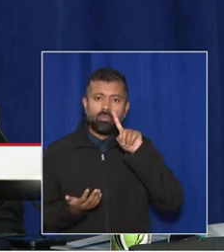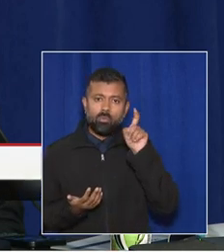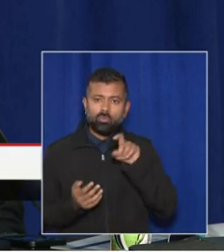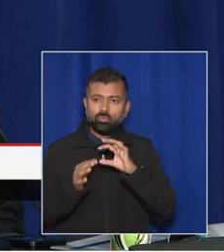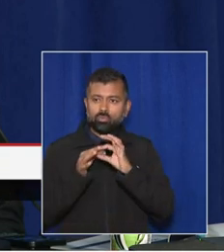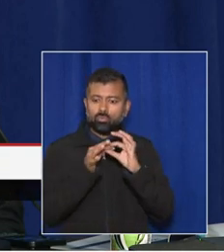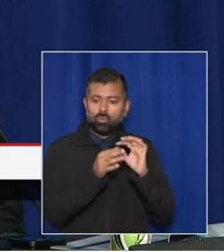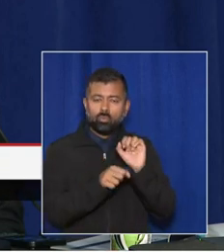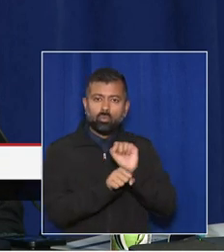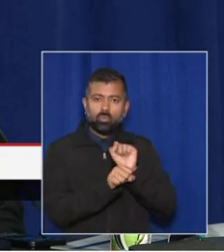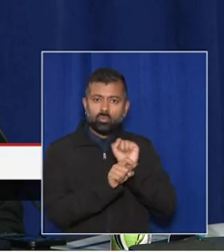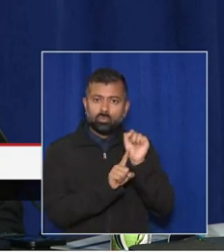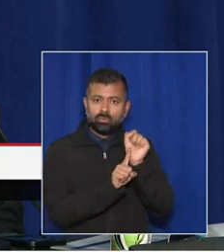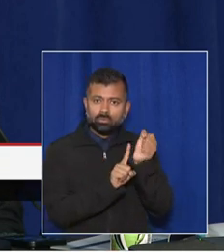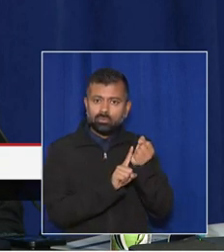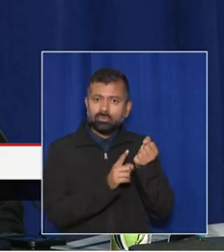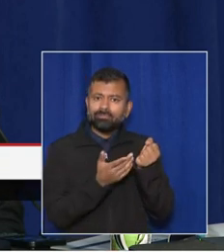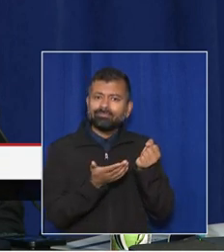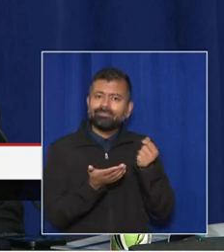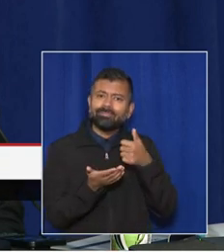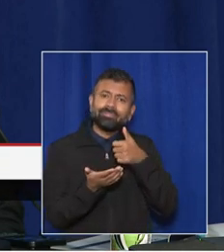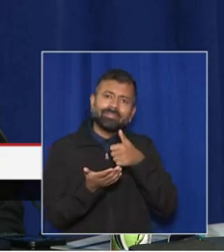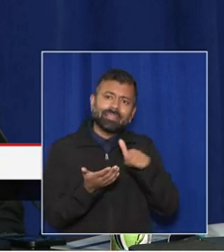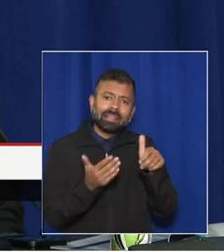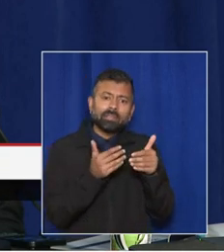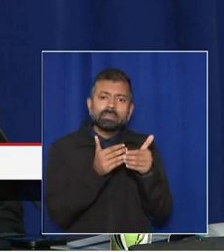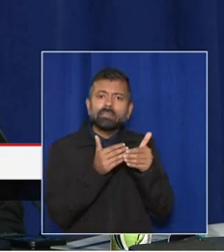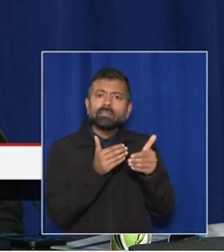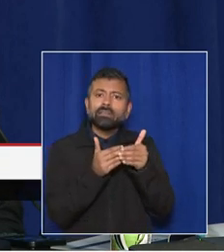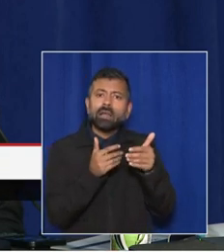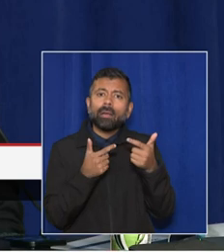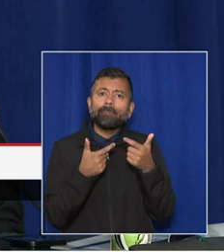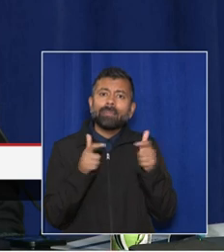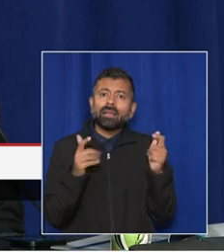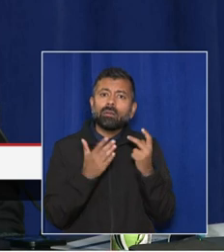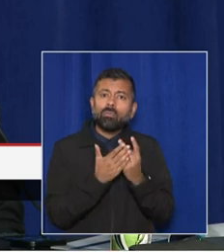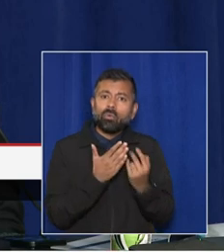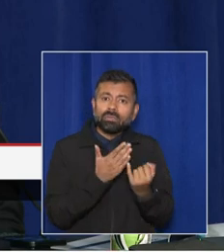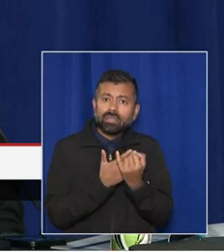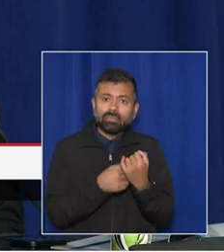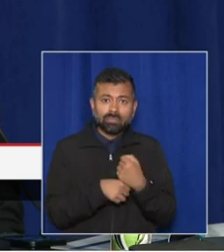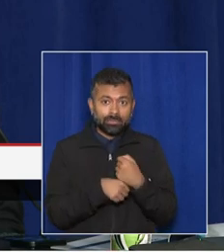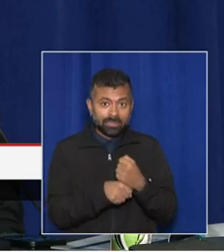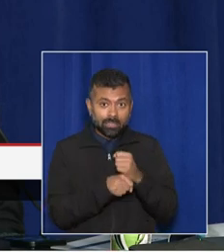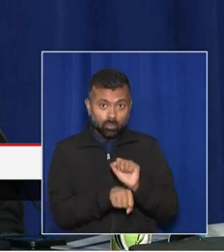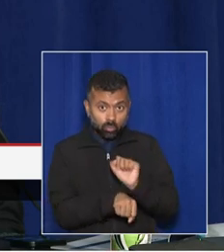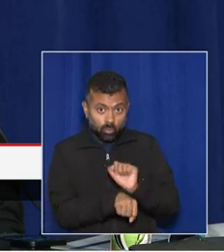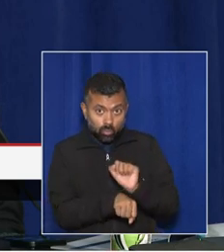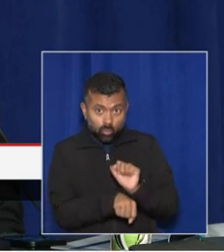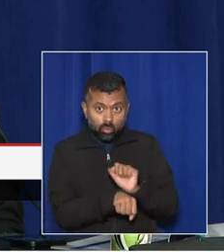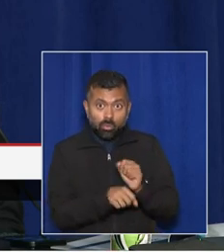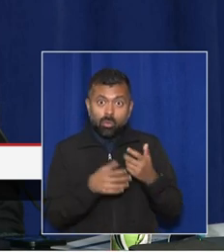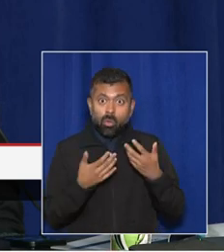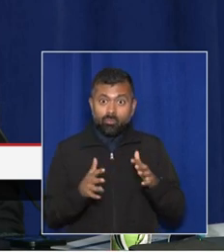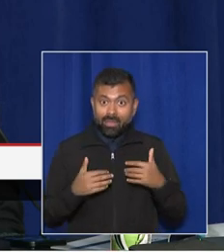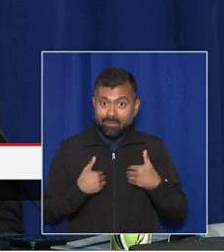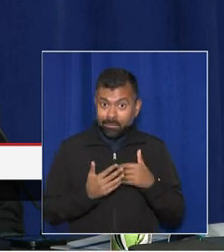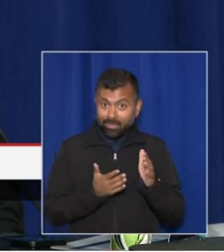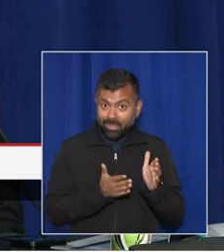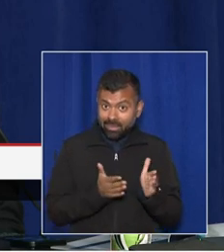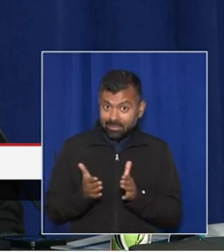any upcoming major infrastructure projects to create jobs that are in line with what you guys have going on